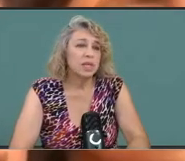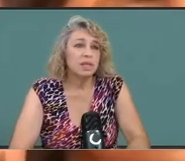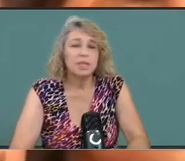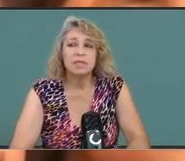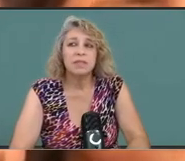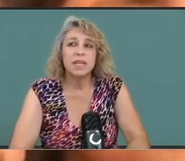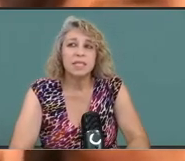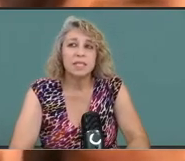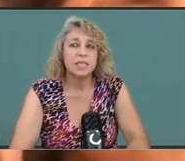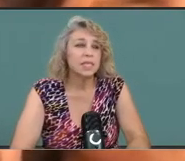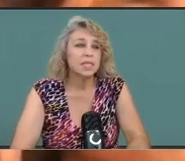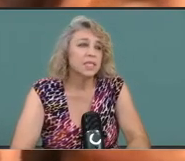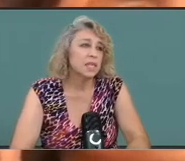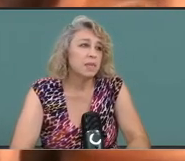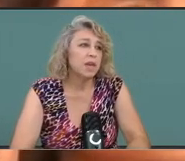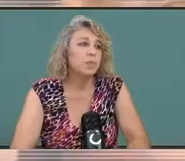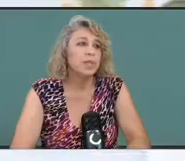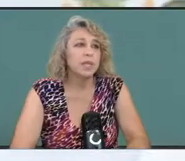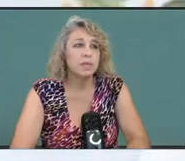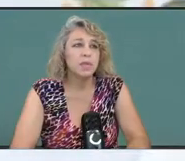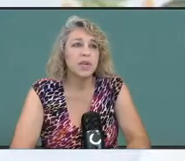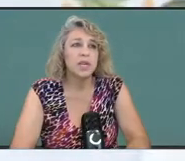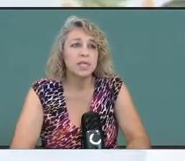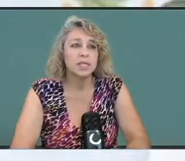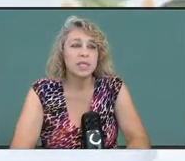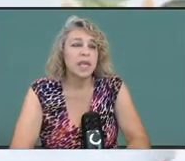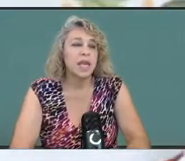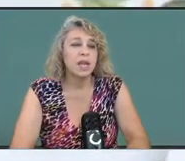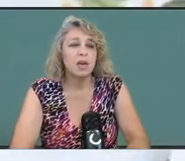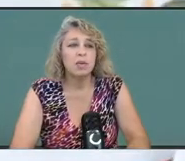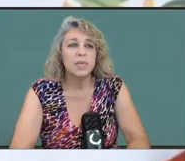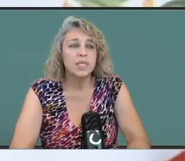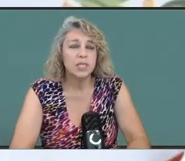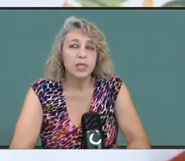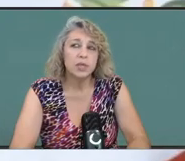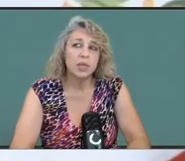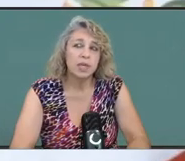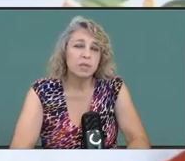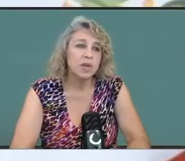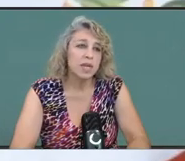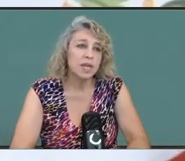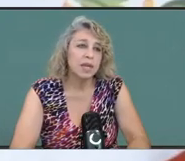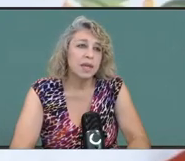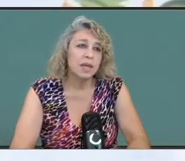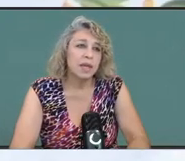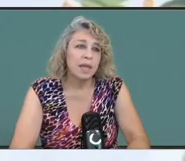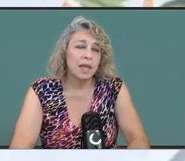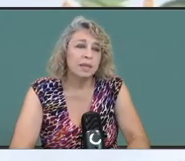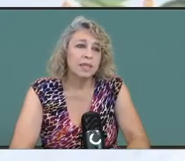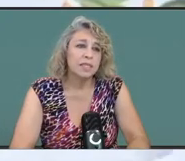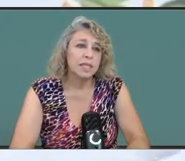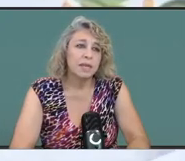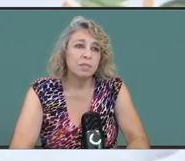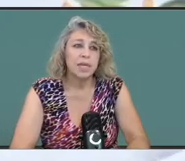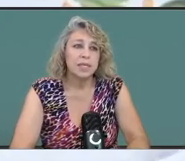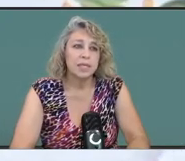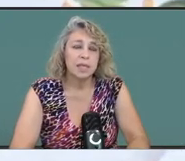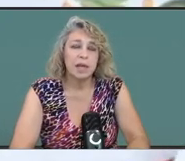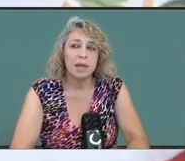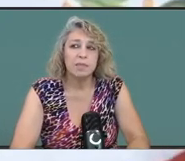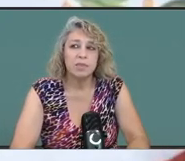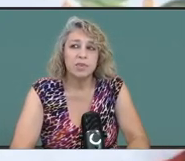use this vest that says I'm helping the communities, and always to do the community And this, that